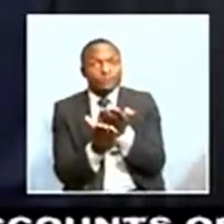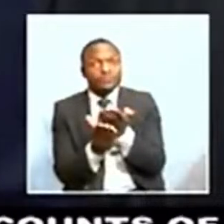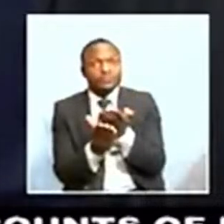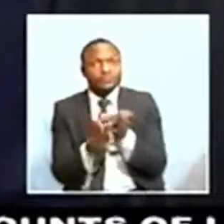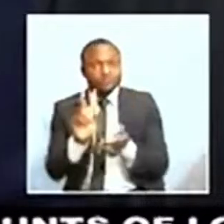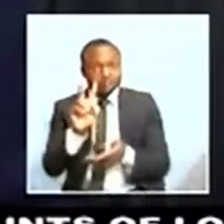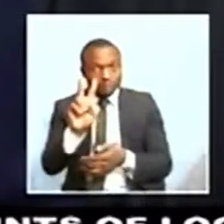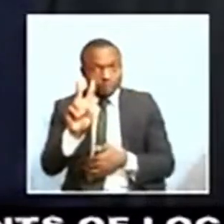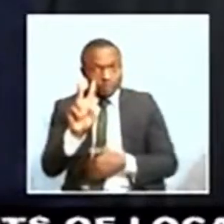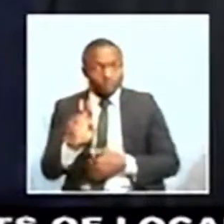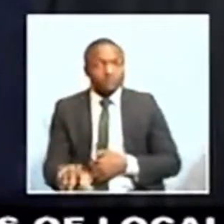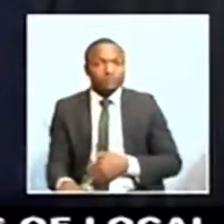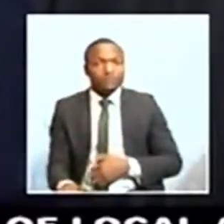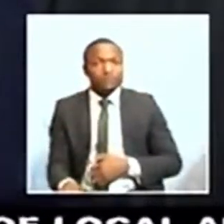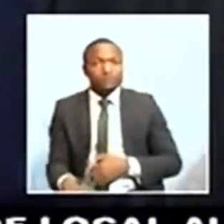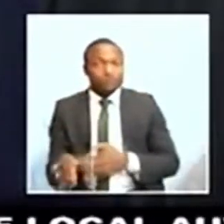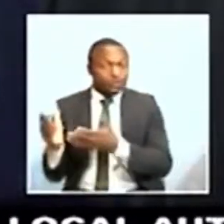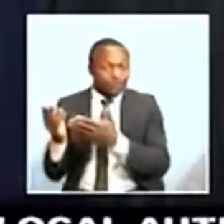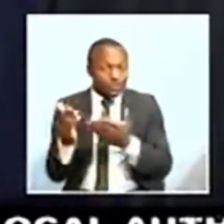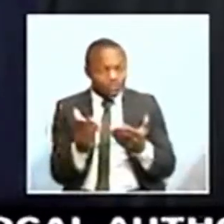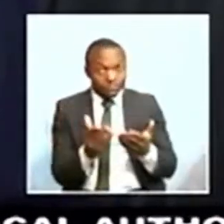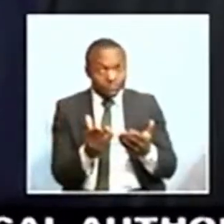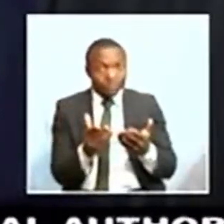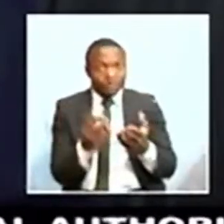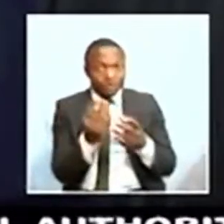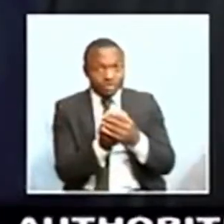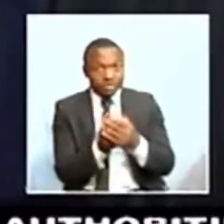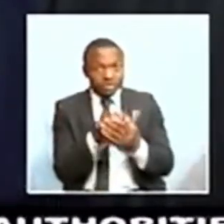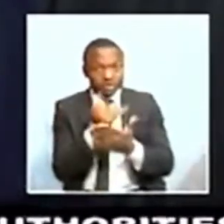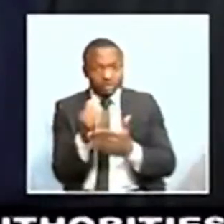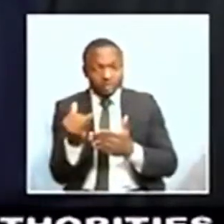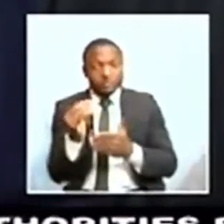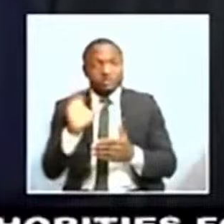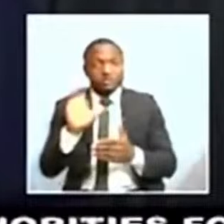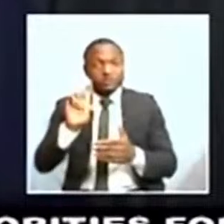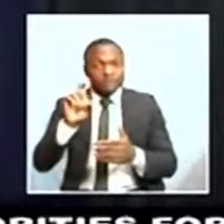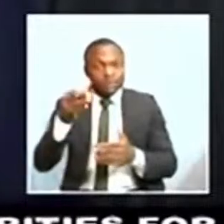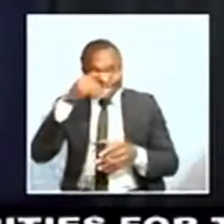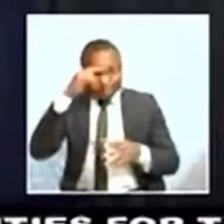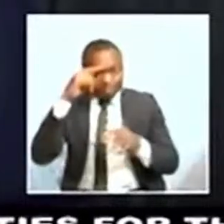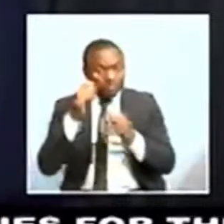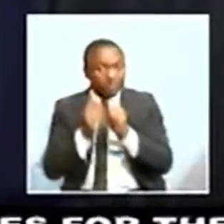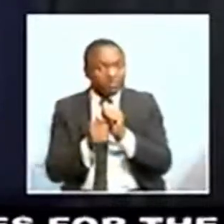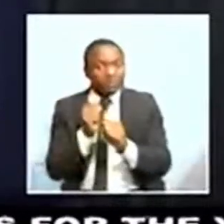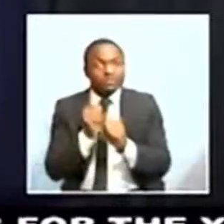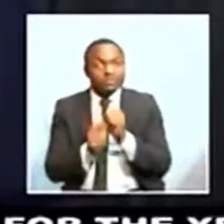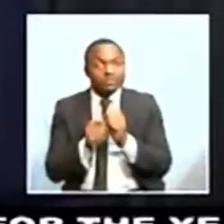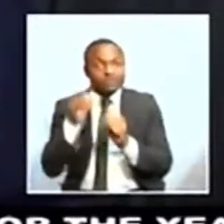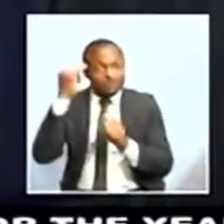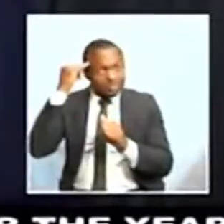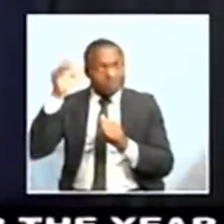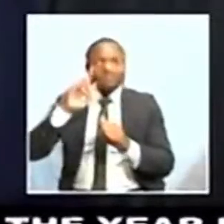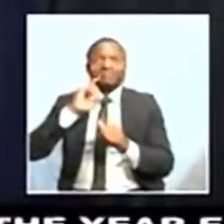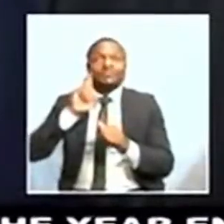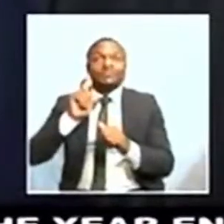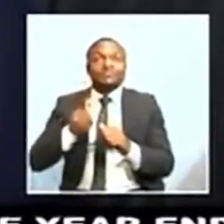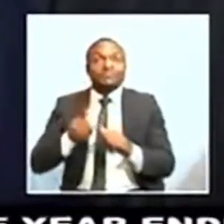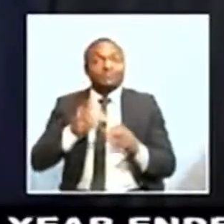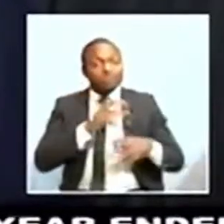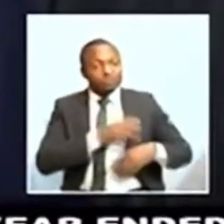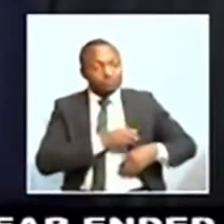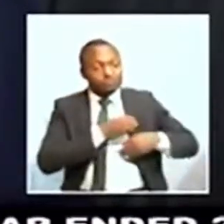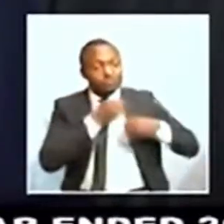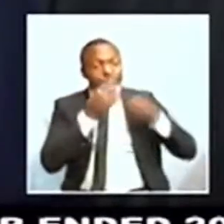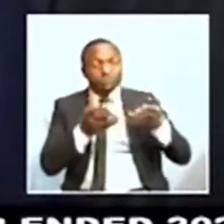number 2, we brought in that component of CDF because the idea was that we are supposed to express an